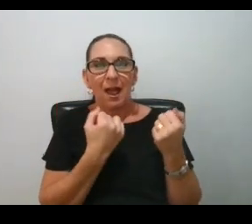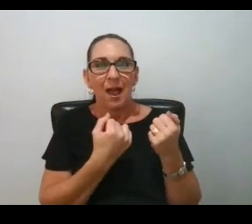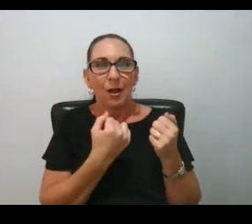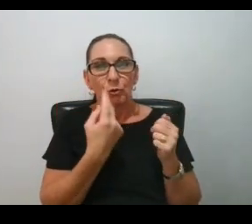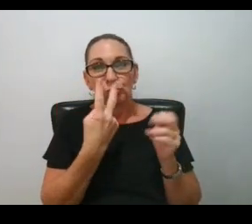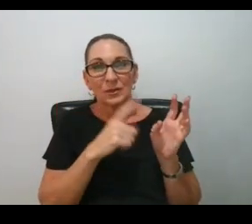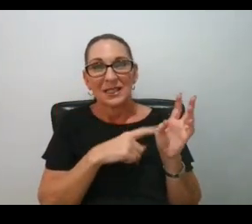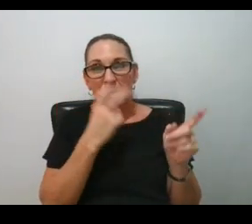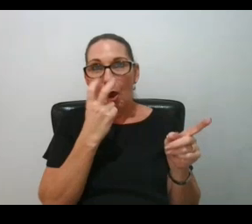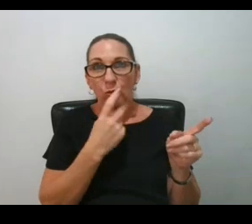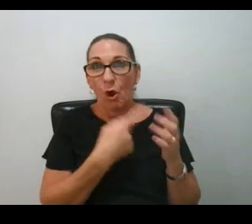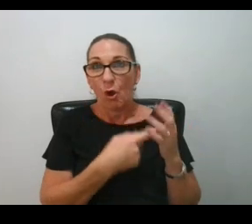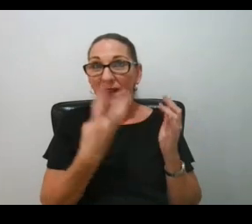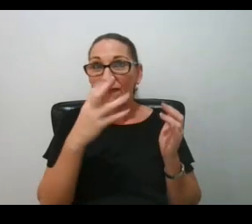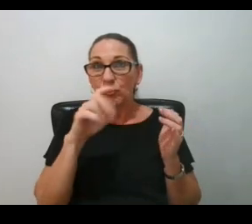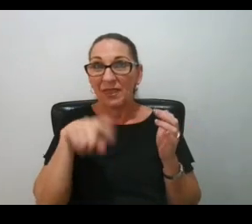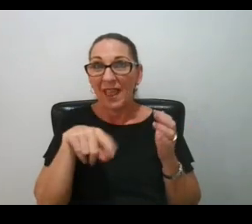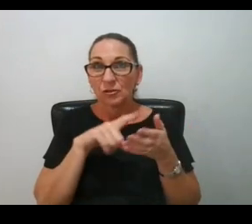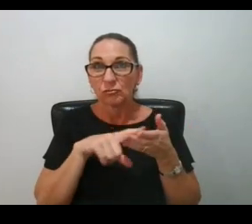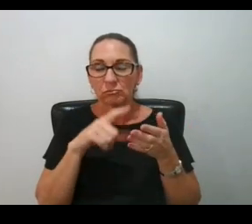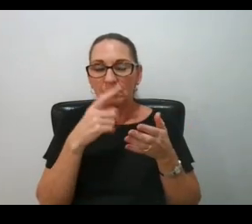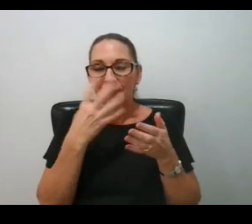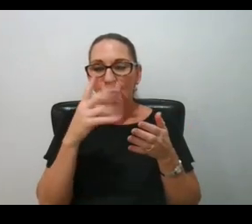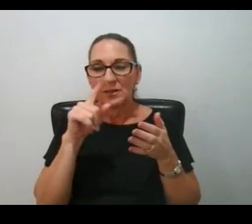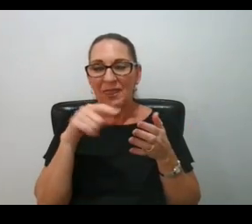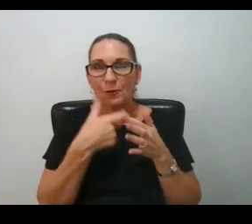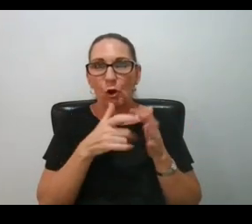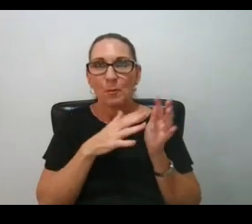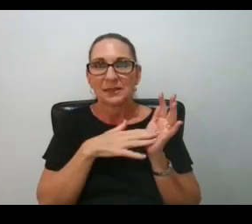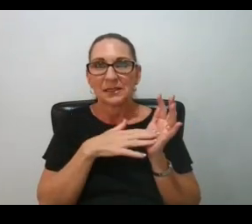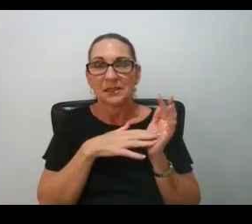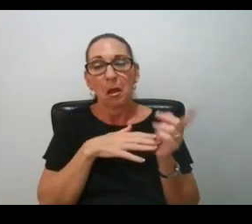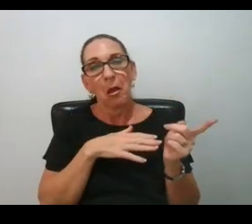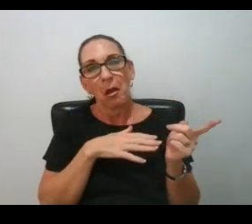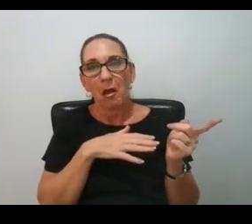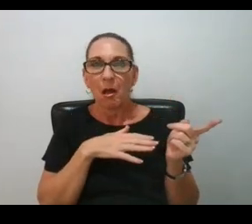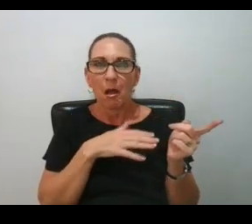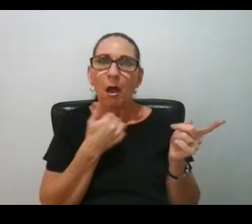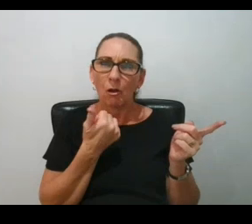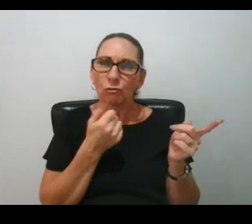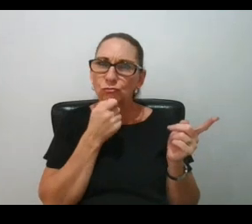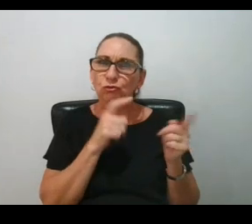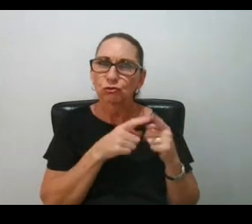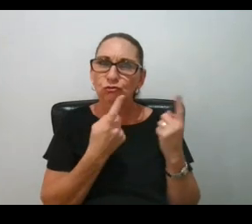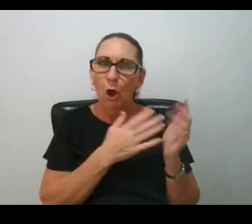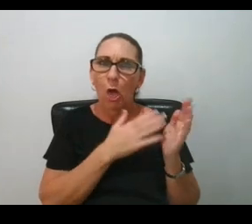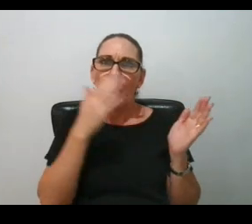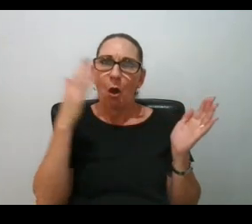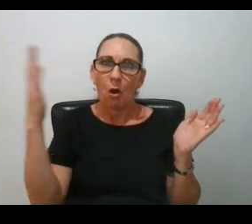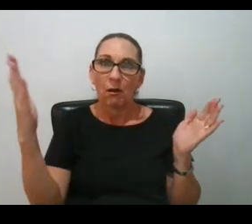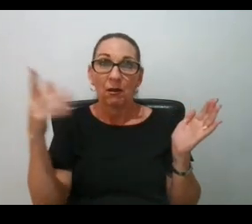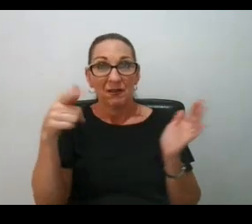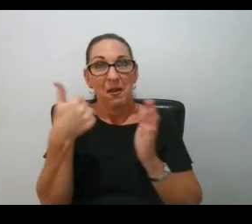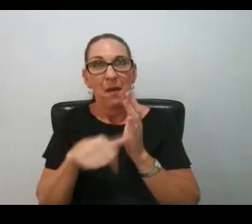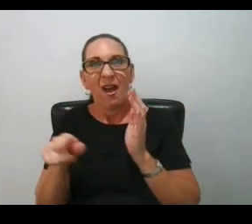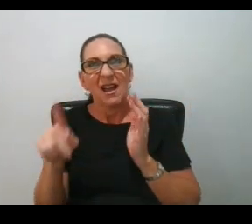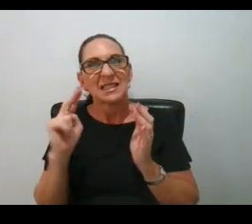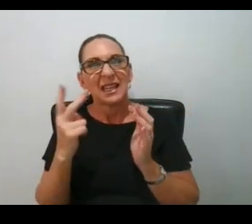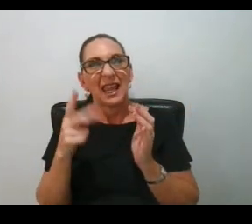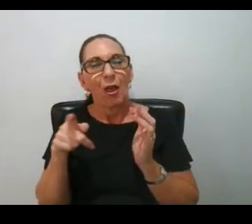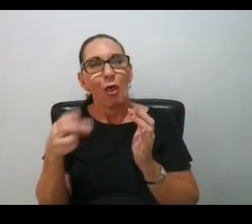K on the clock, that might be different to a used car that has 300,000 K on the